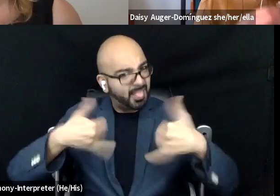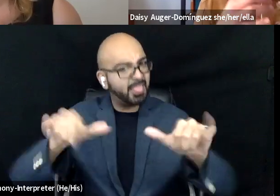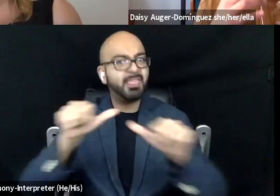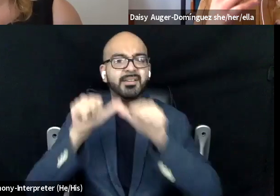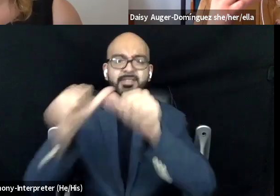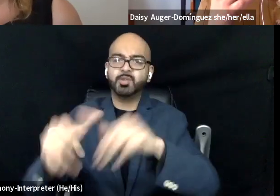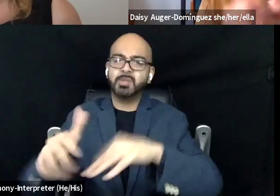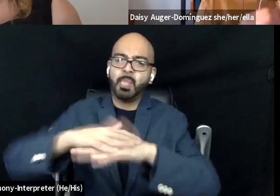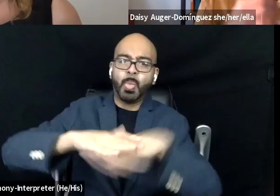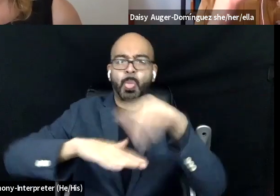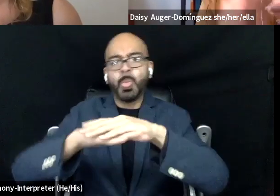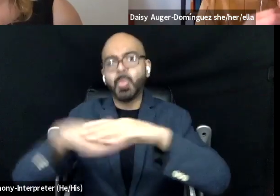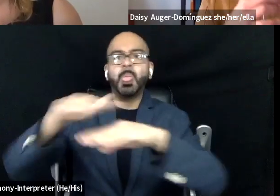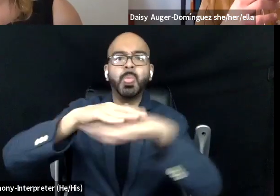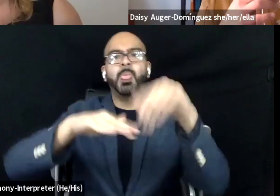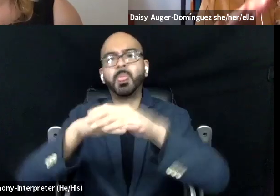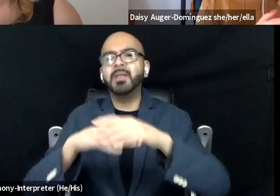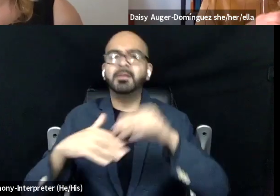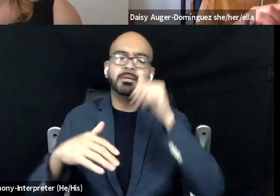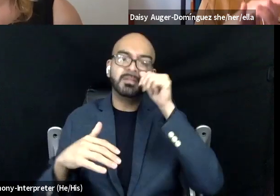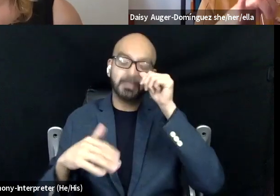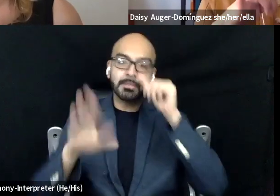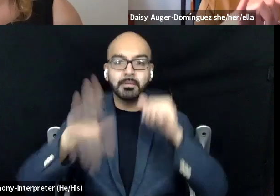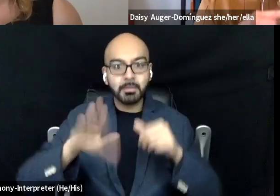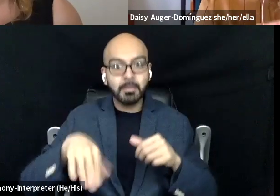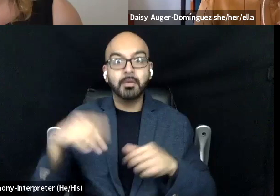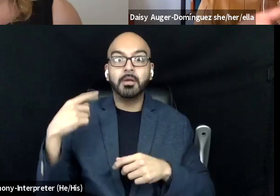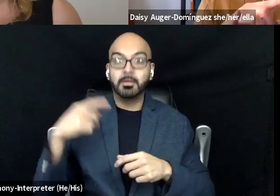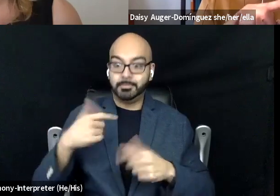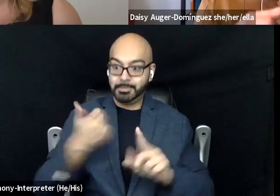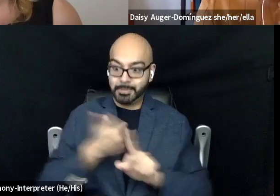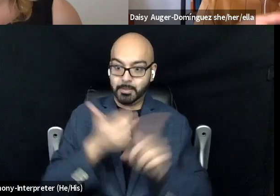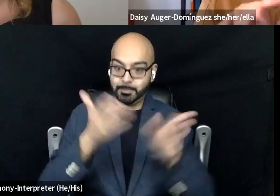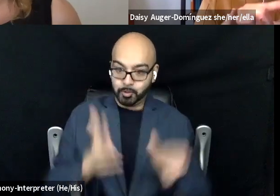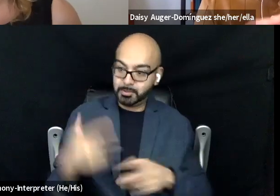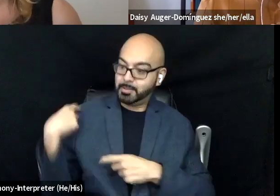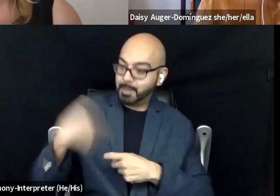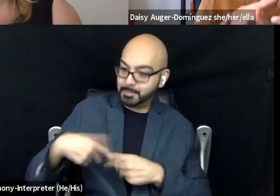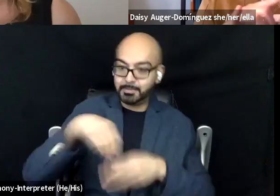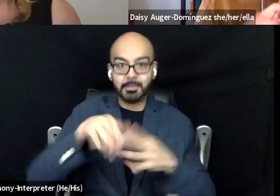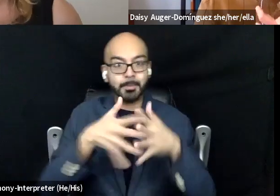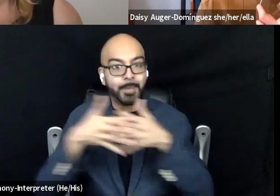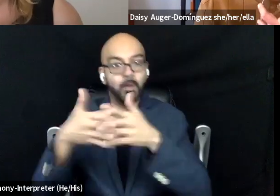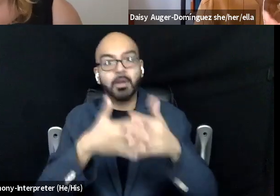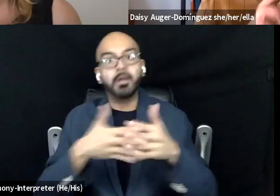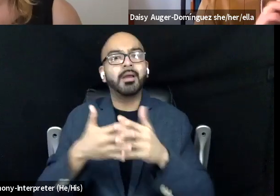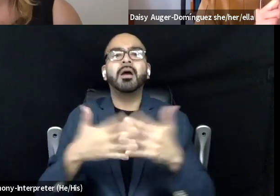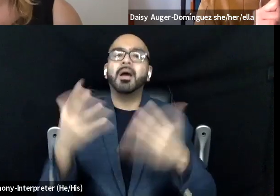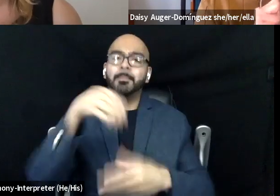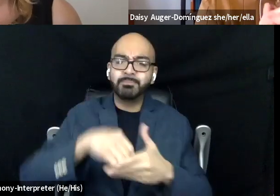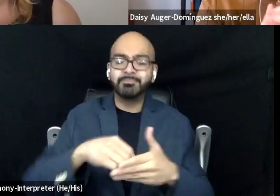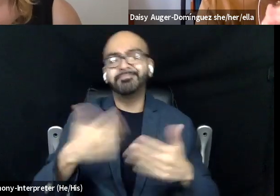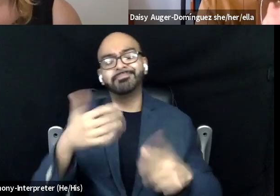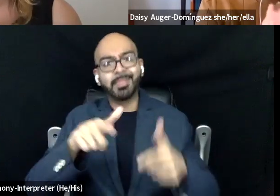of being Latinx in America incorporates notions of ethnicity, of race, of culture, of language,